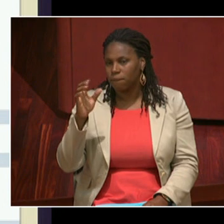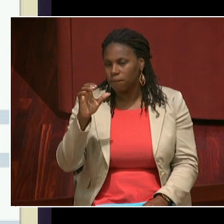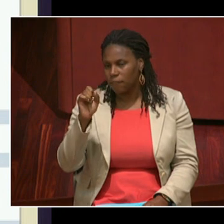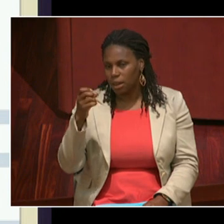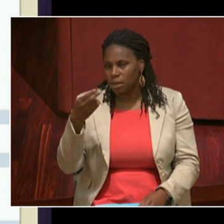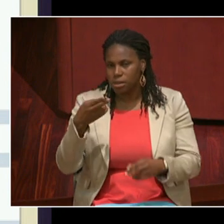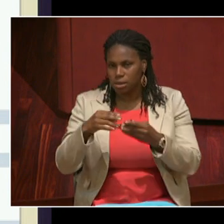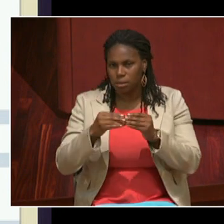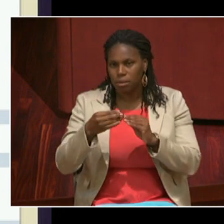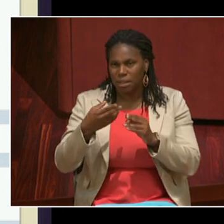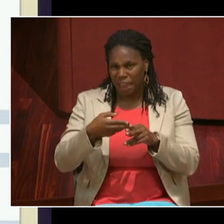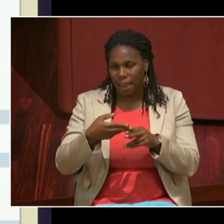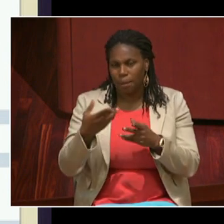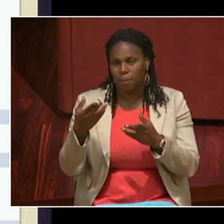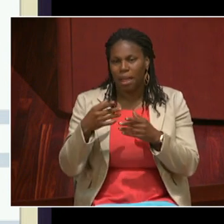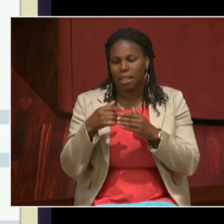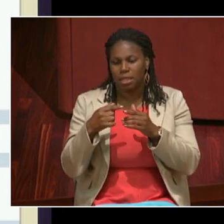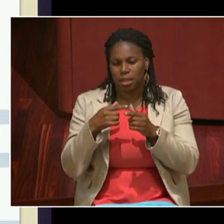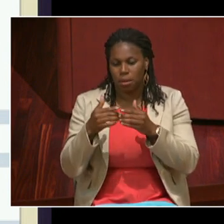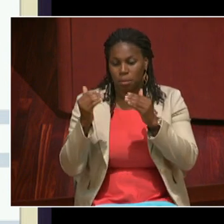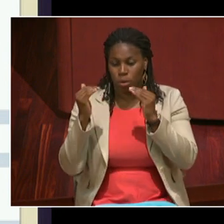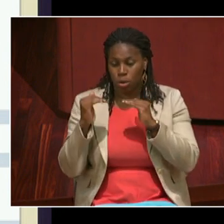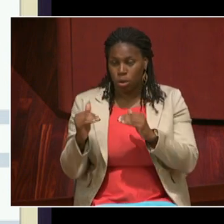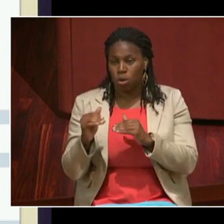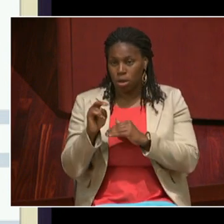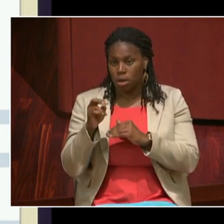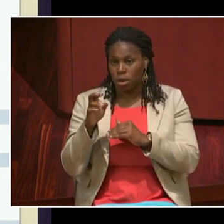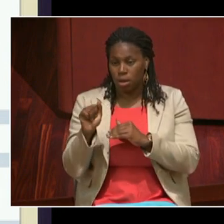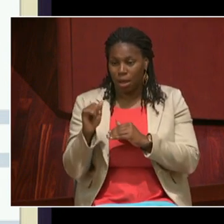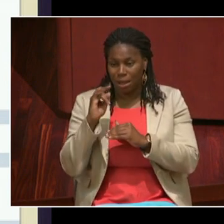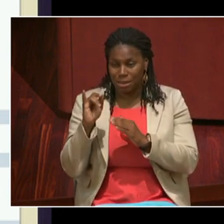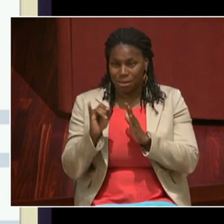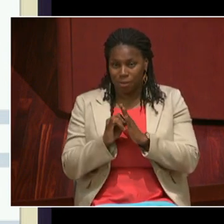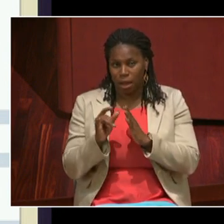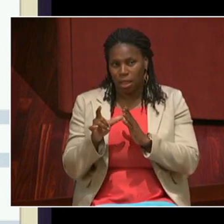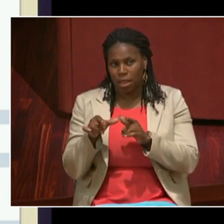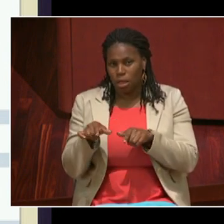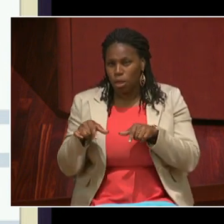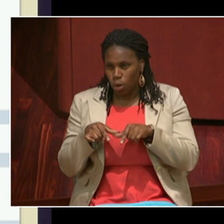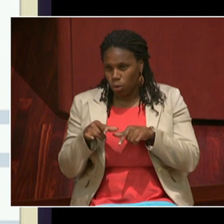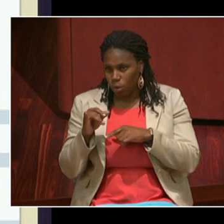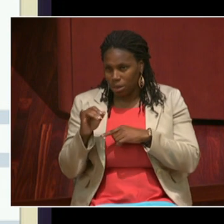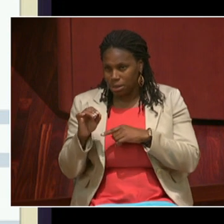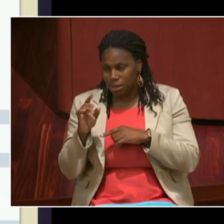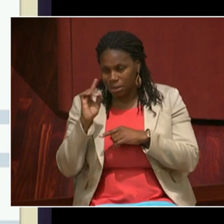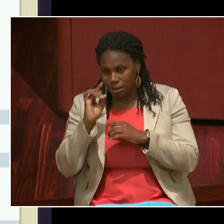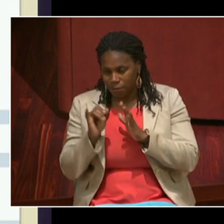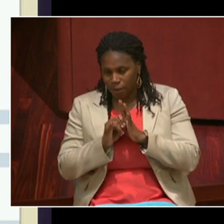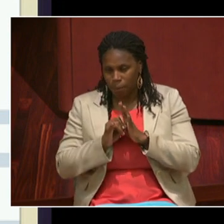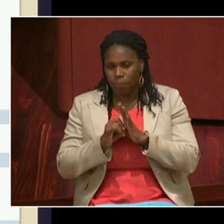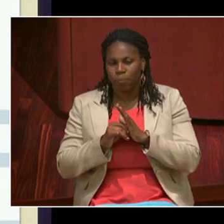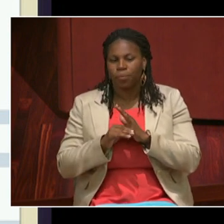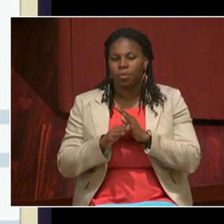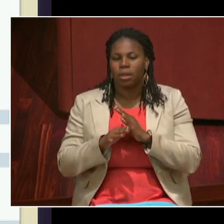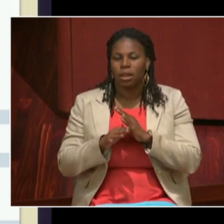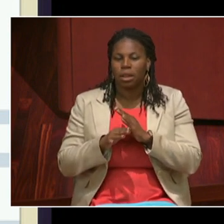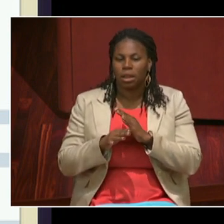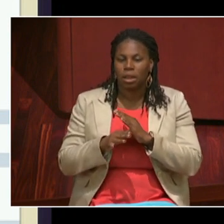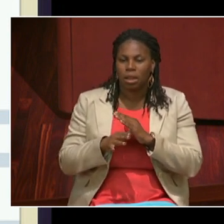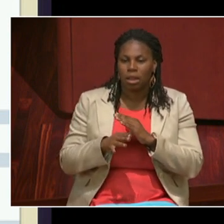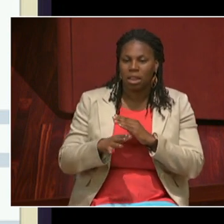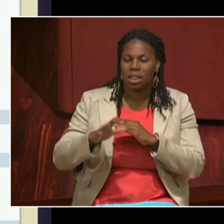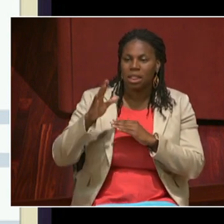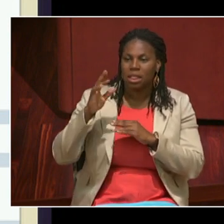name. Below that, you'll see the National Archives identifier and a local identifier. You'll see that these records come from the Immigration